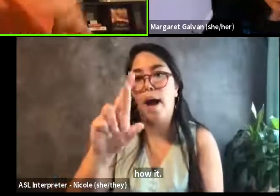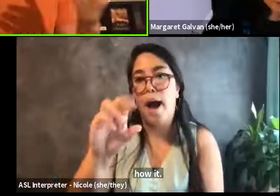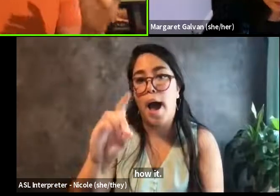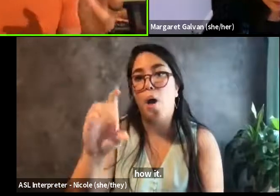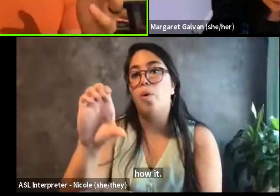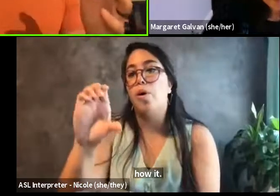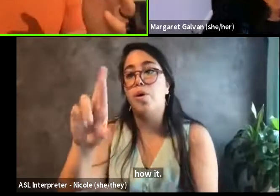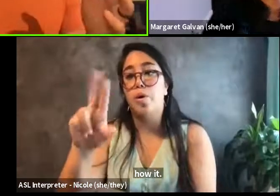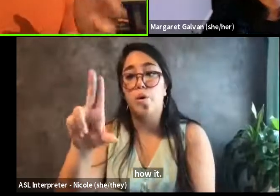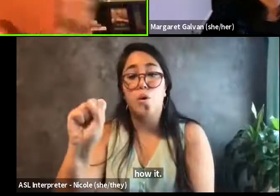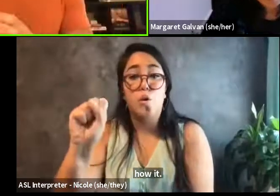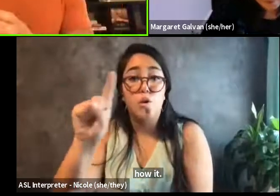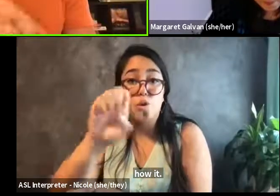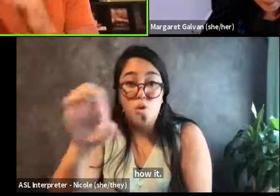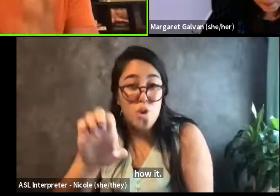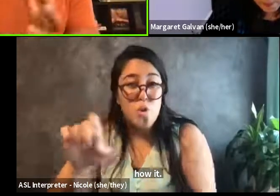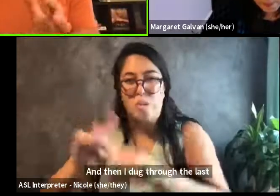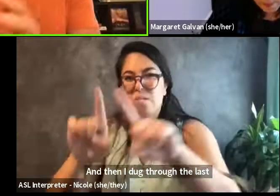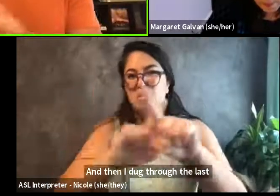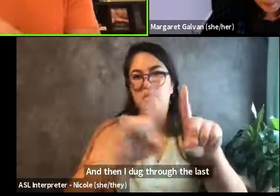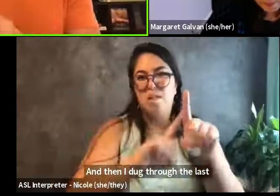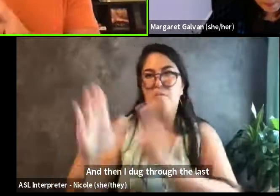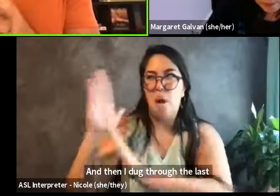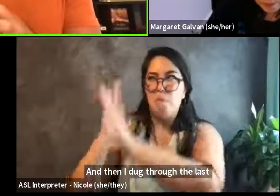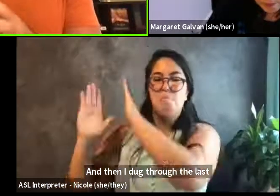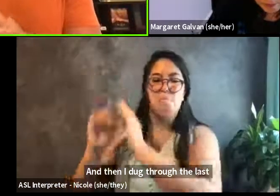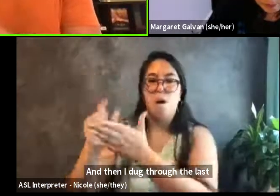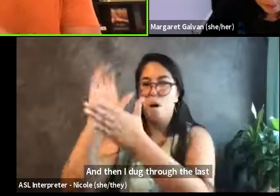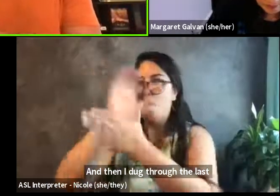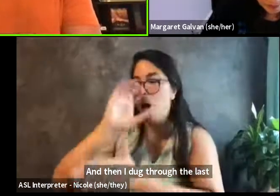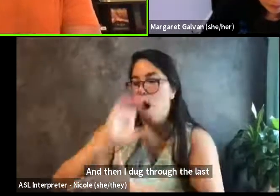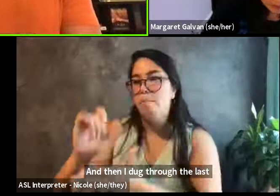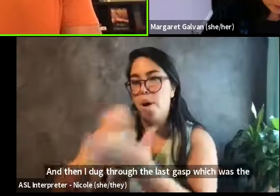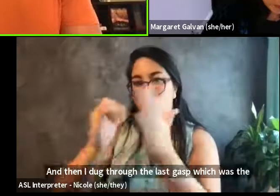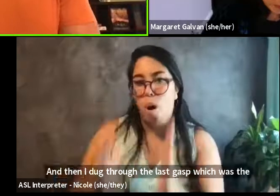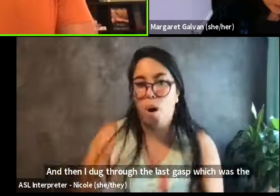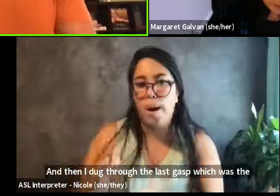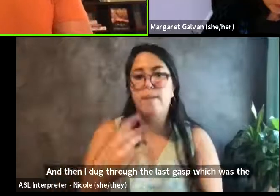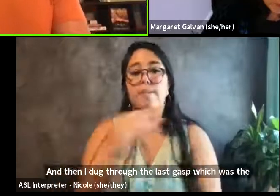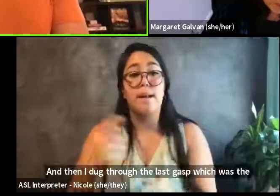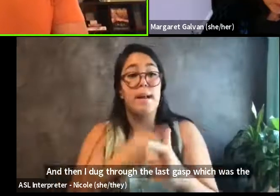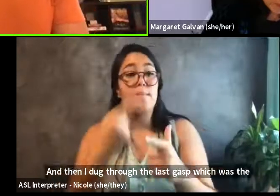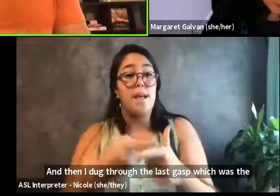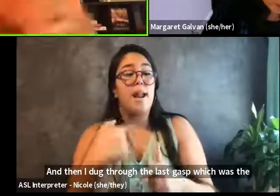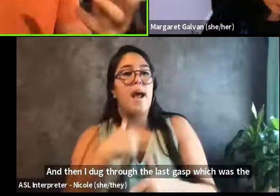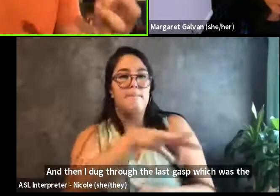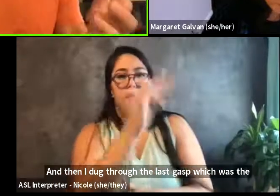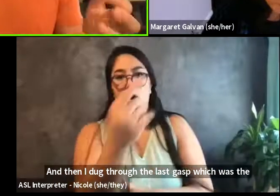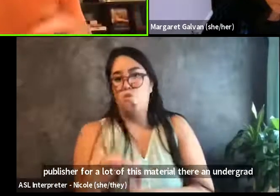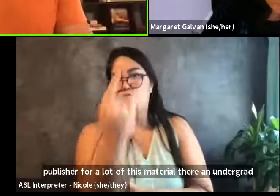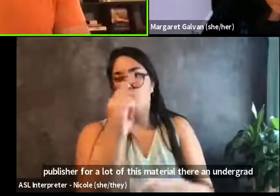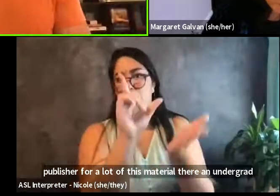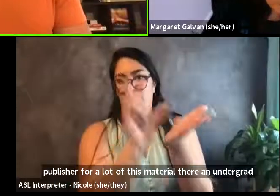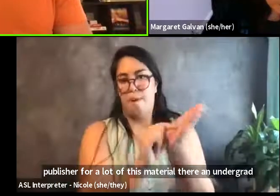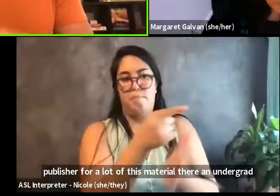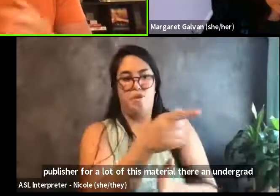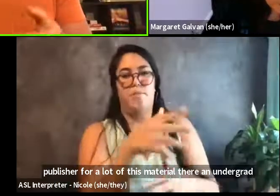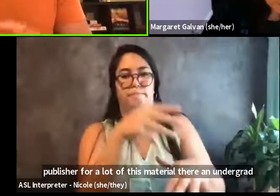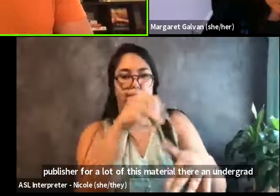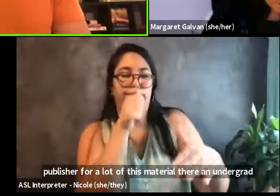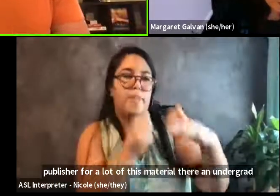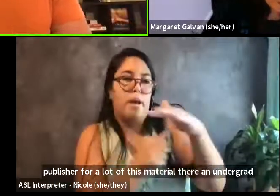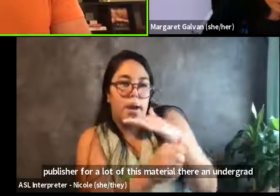and then I dug through the, the, gasp, which was the publisher for a lot of this material. Um, they're an underground comics, um,